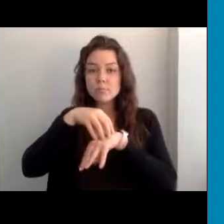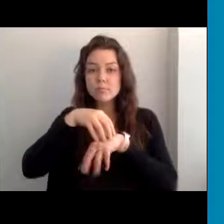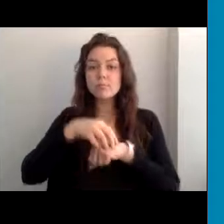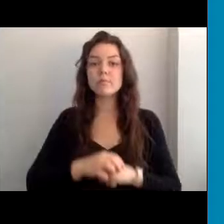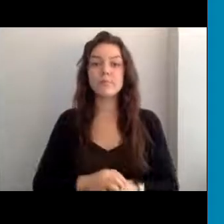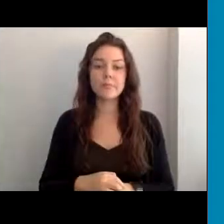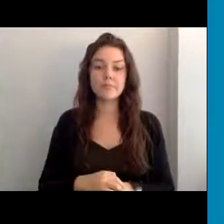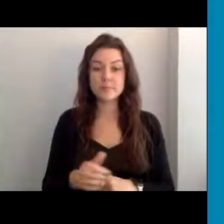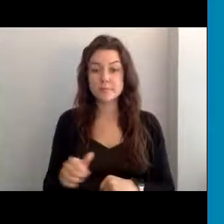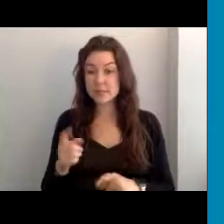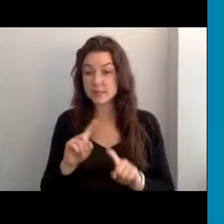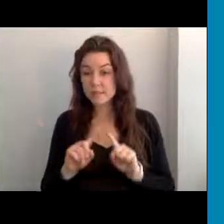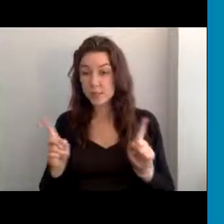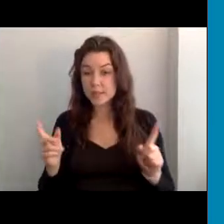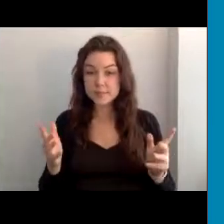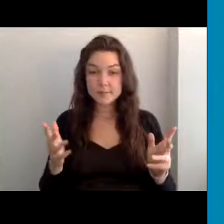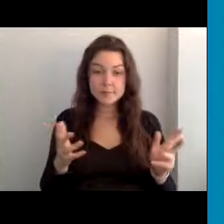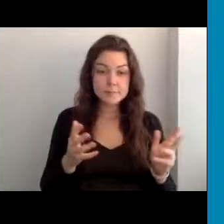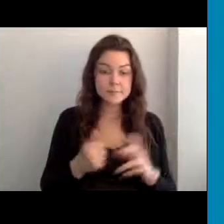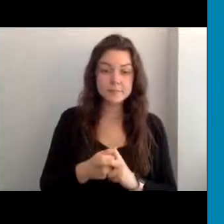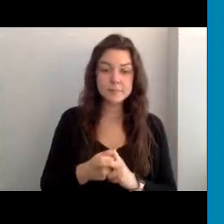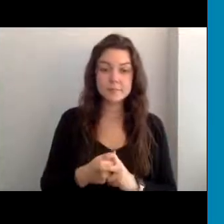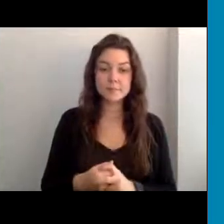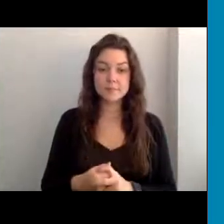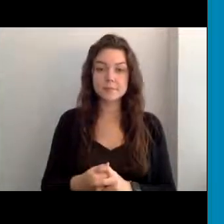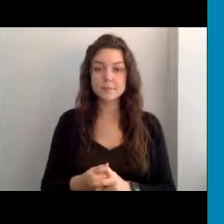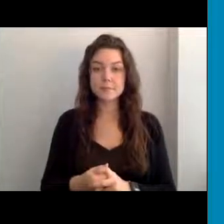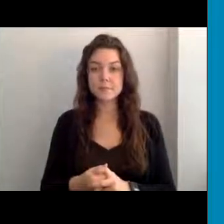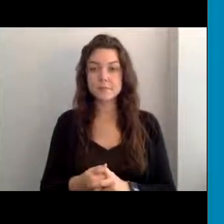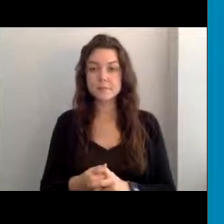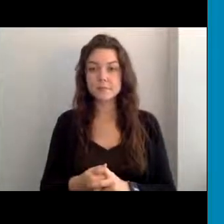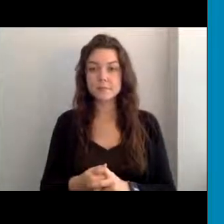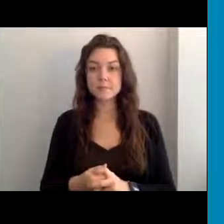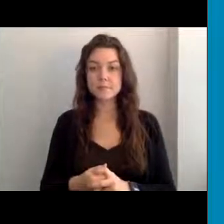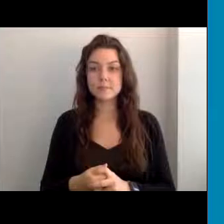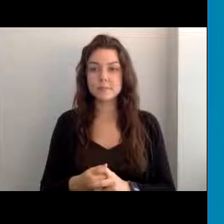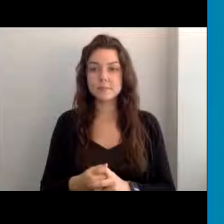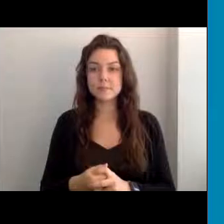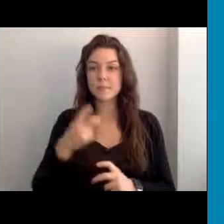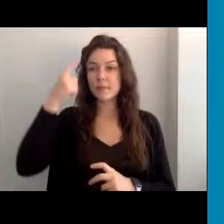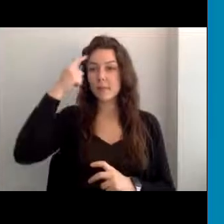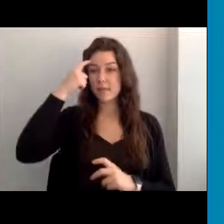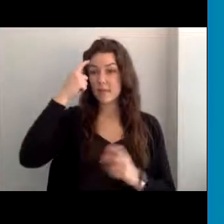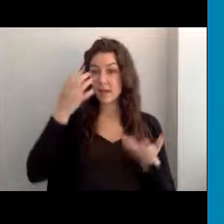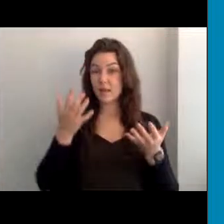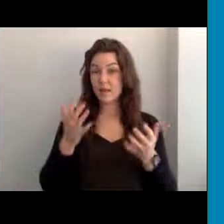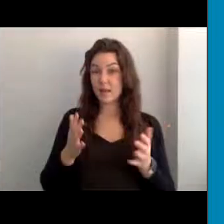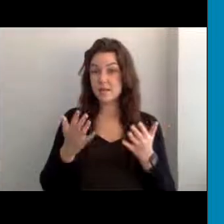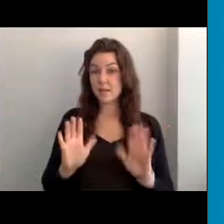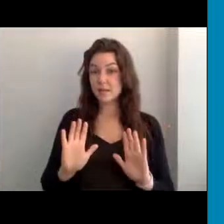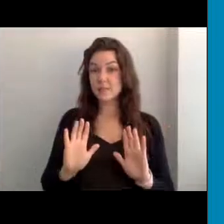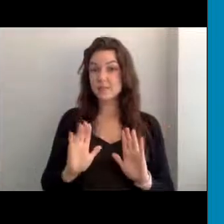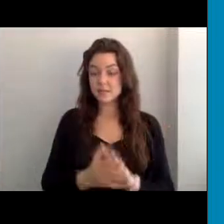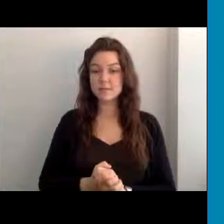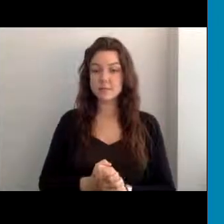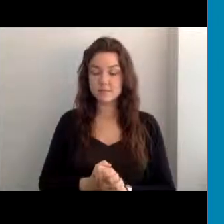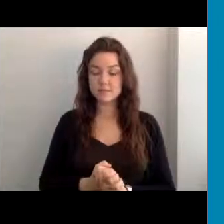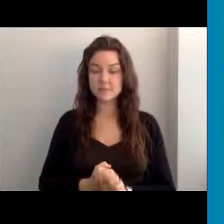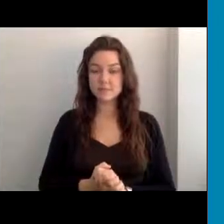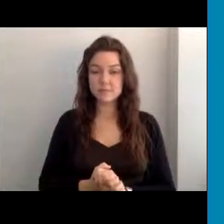other different ones to come in. I think that's it. Quite a